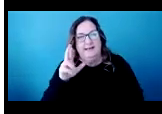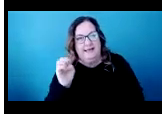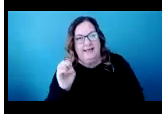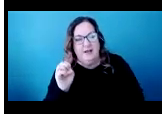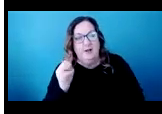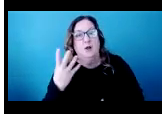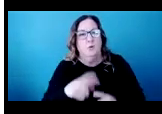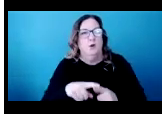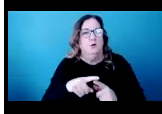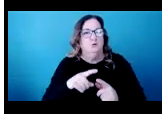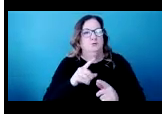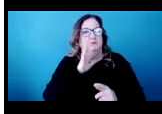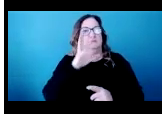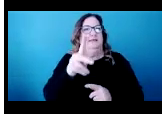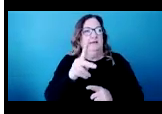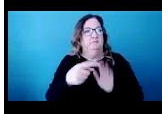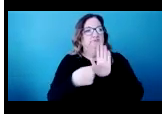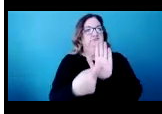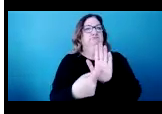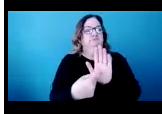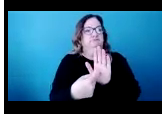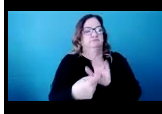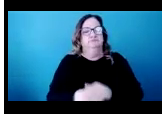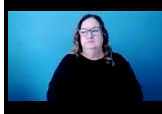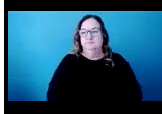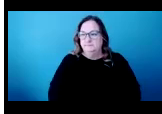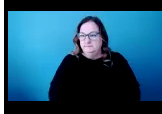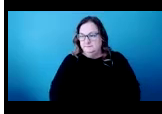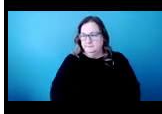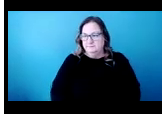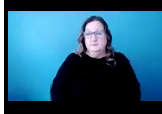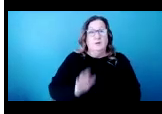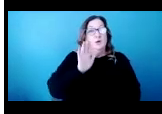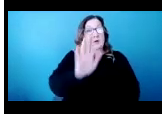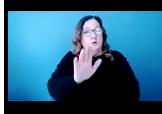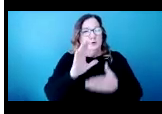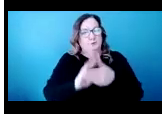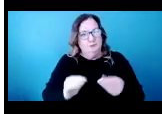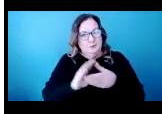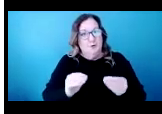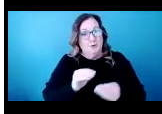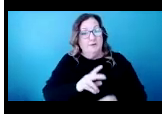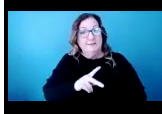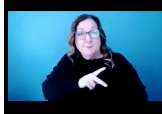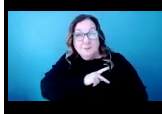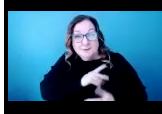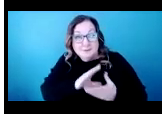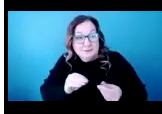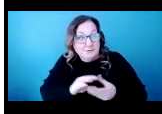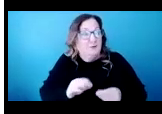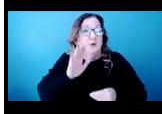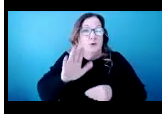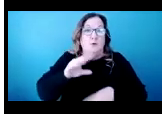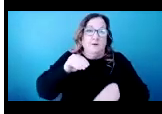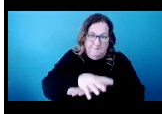And your personal stories and your influence is going to go so much further than you think that it will. You